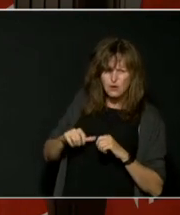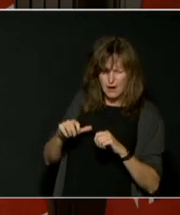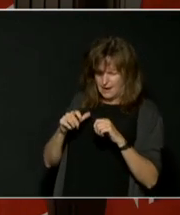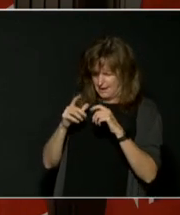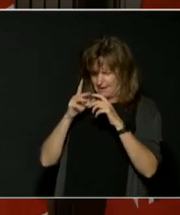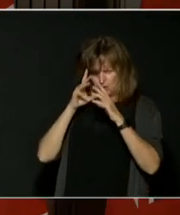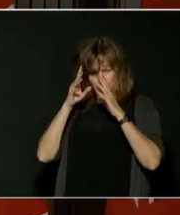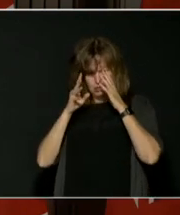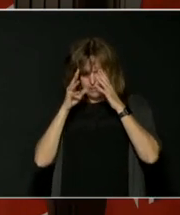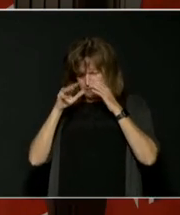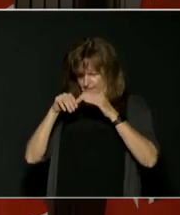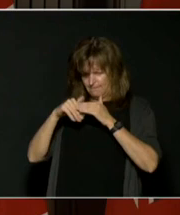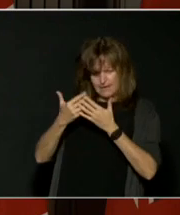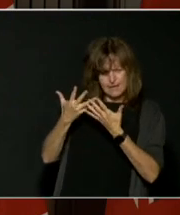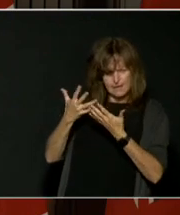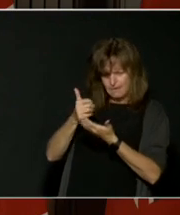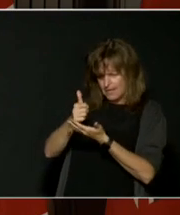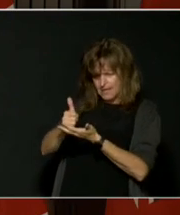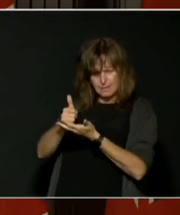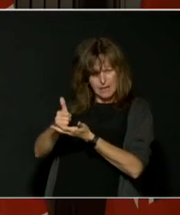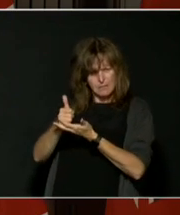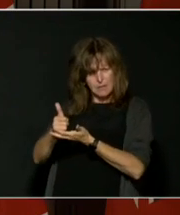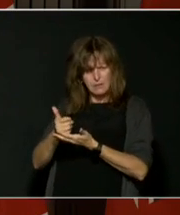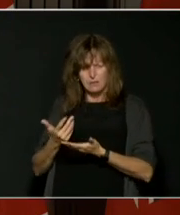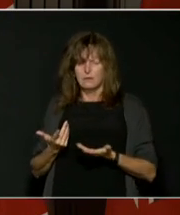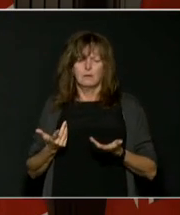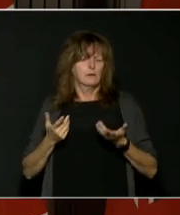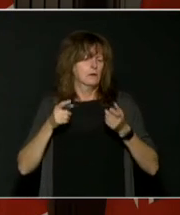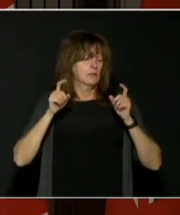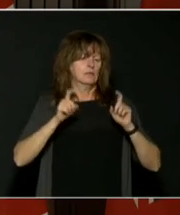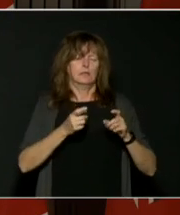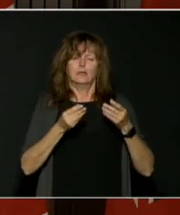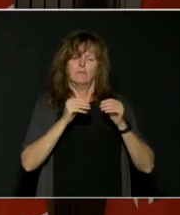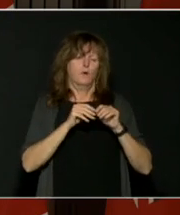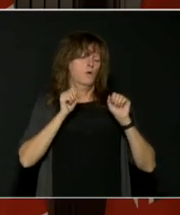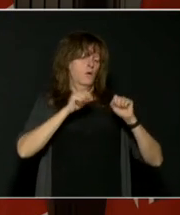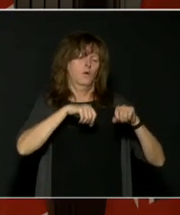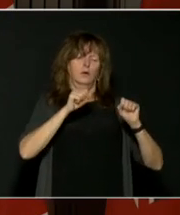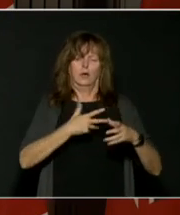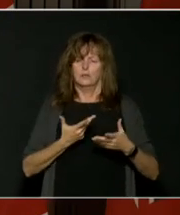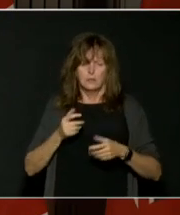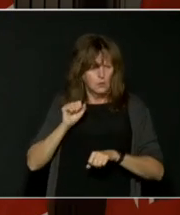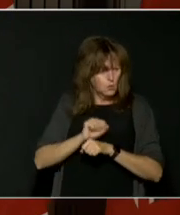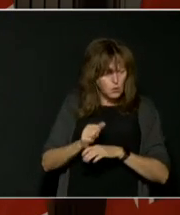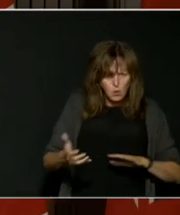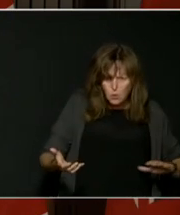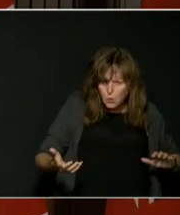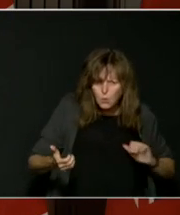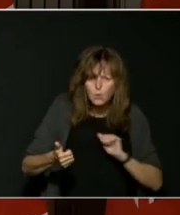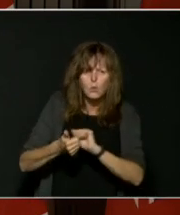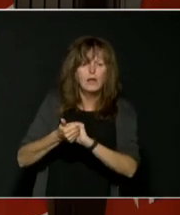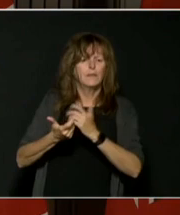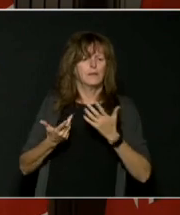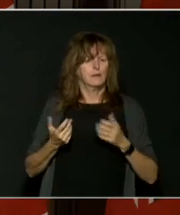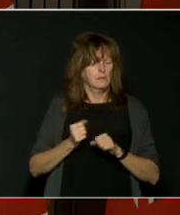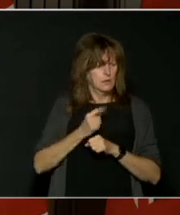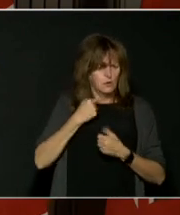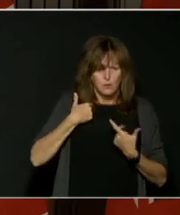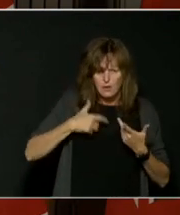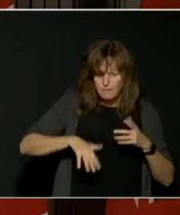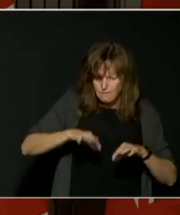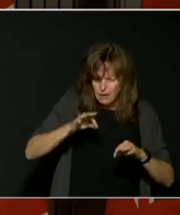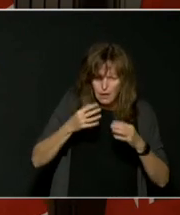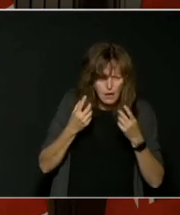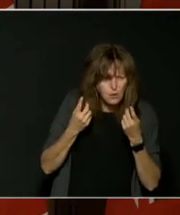this. We need to do more, and we continue to work together to try to find the best answers possible about what's happening,